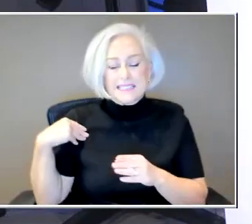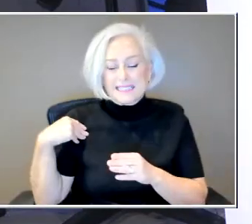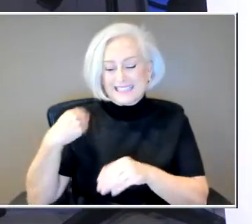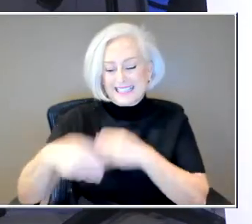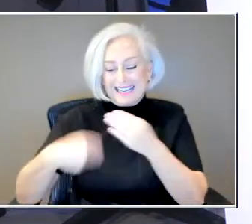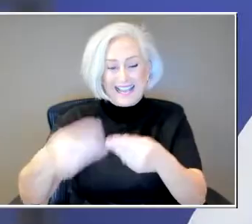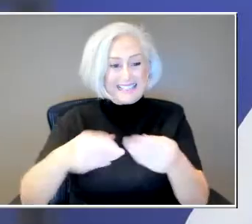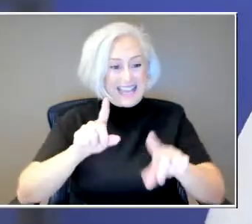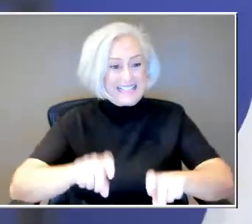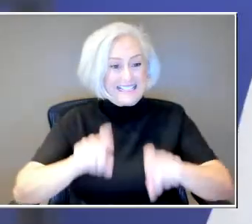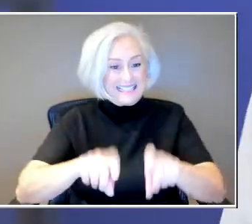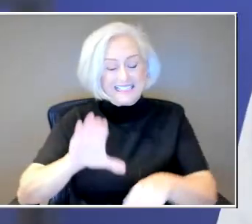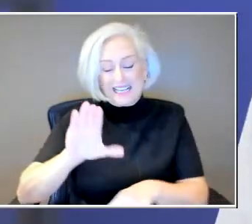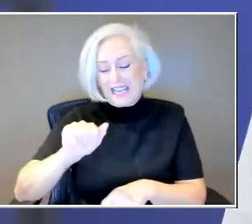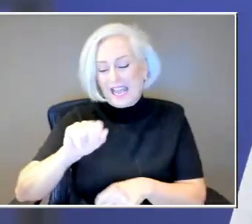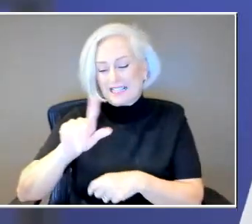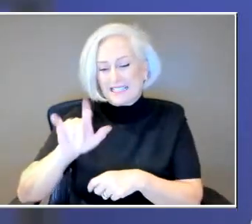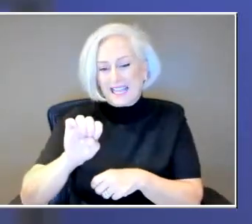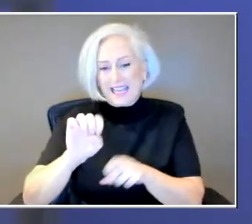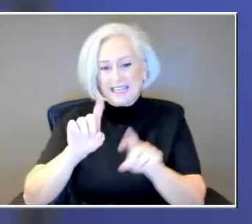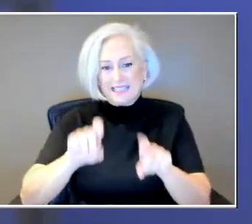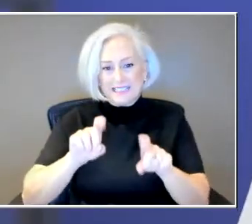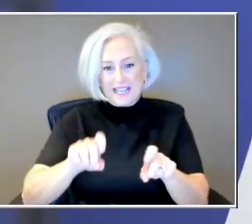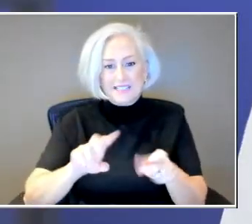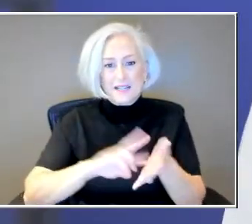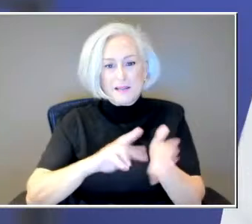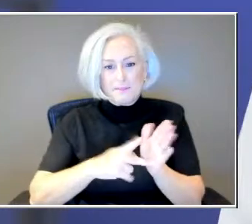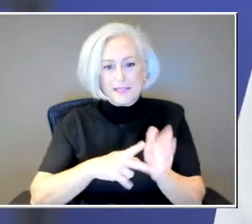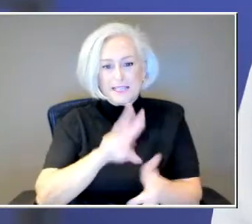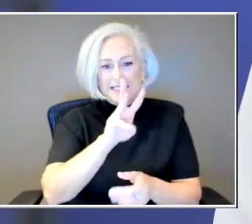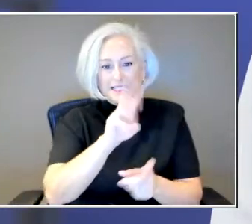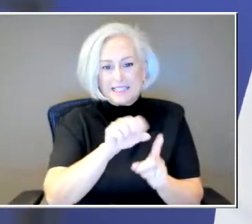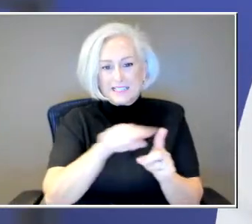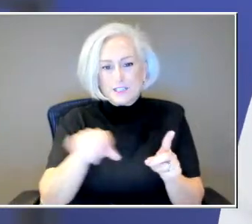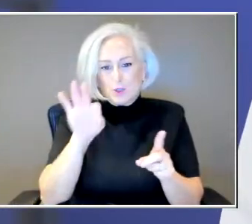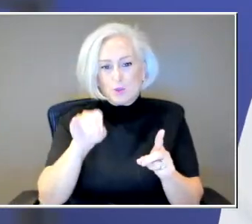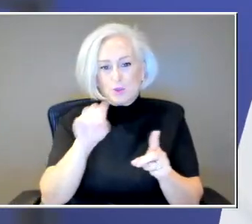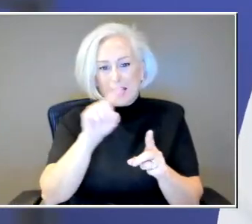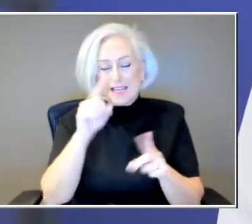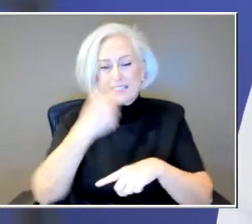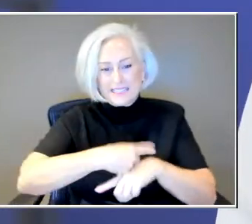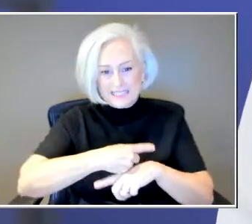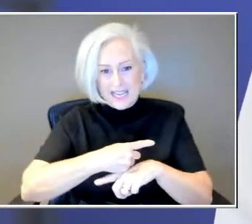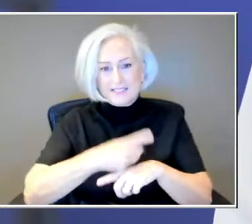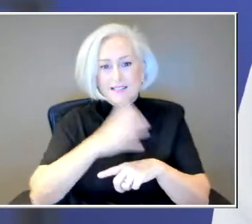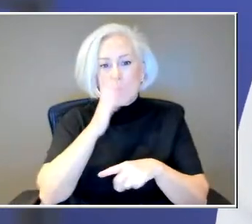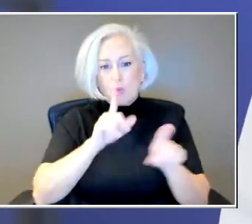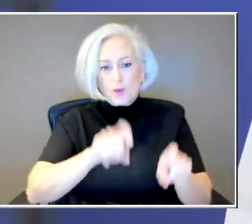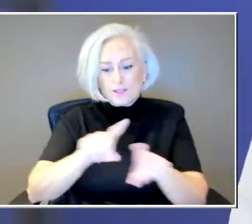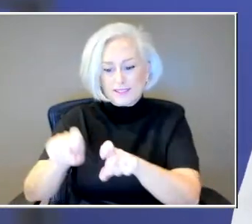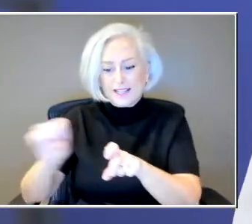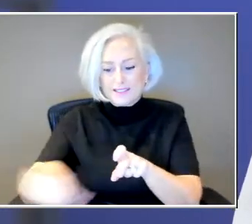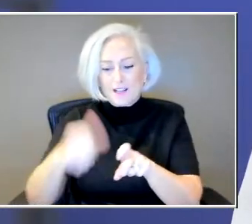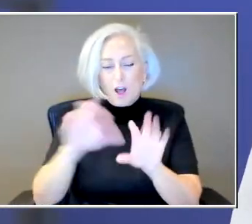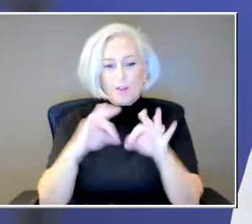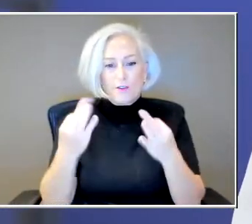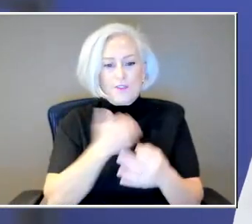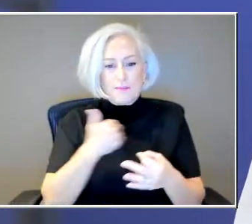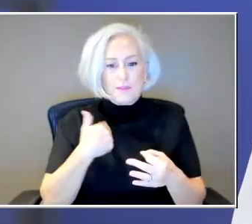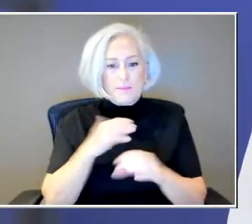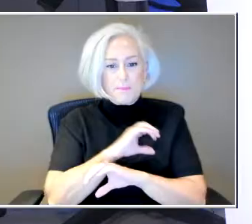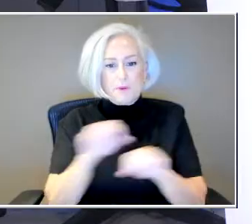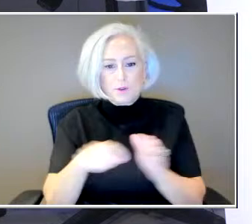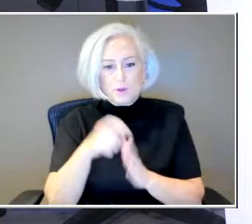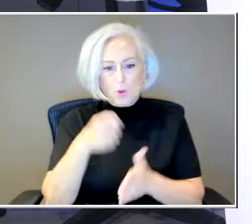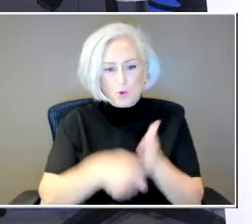will offer like a 60 to 90 day window where they will test relatives at no cost. Like that.